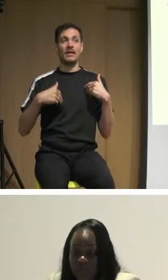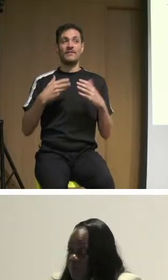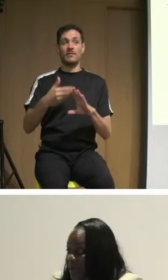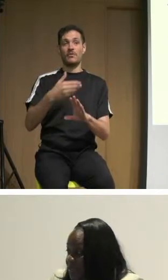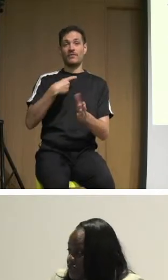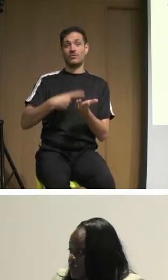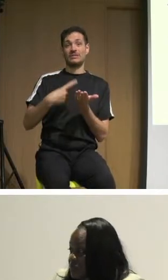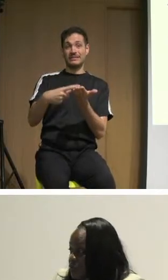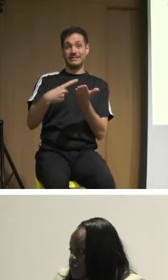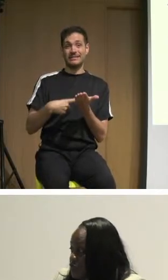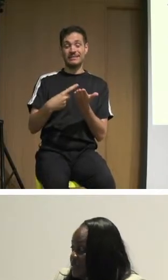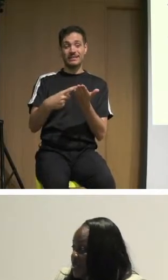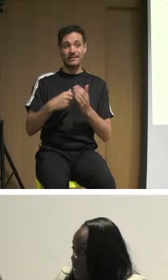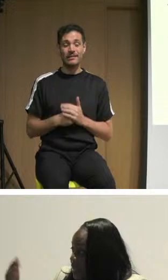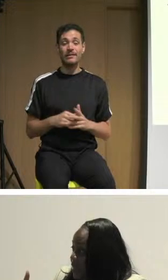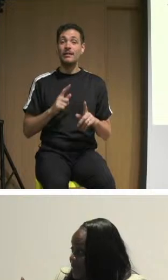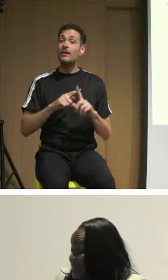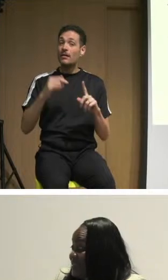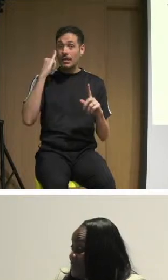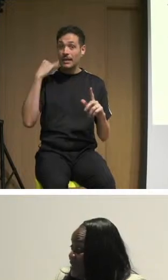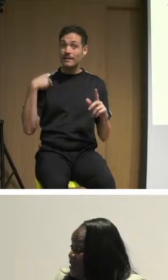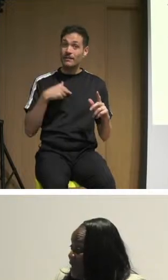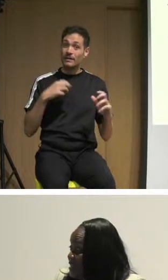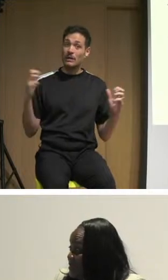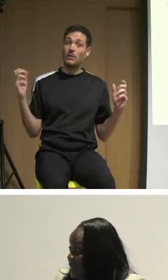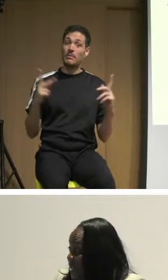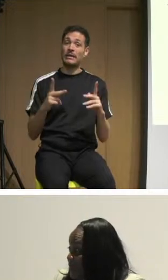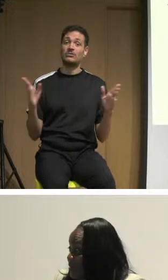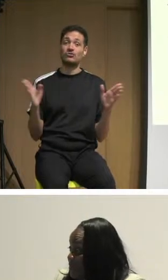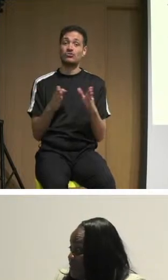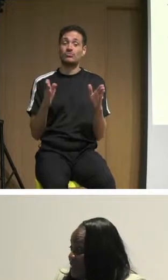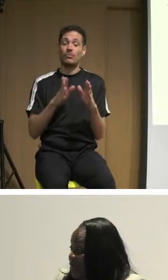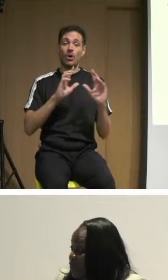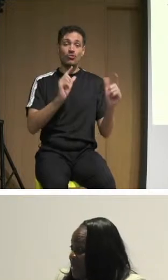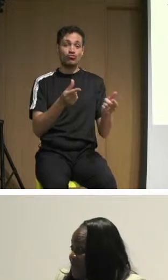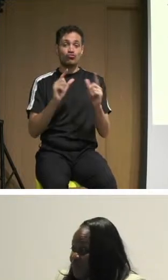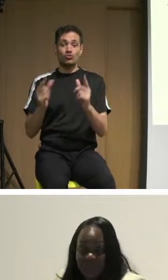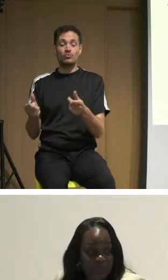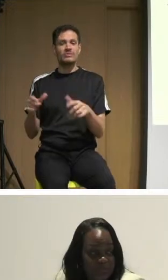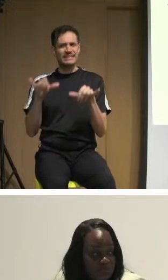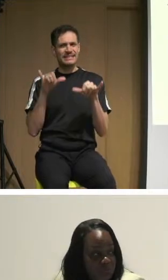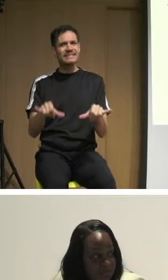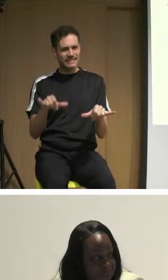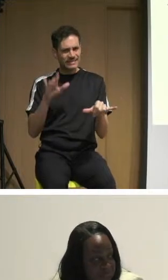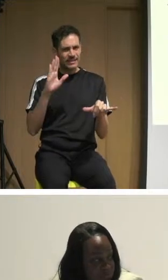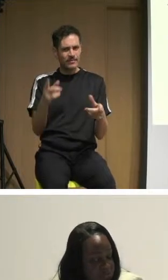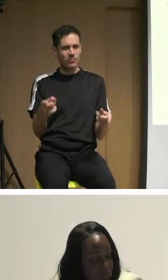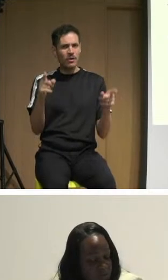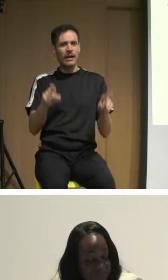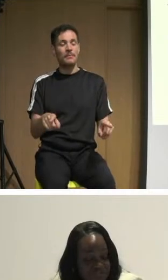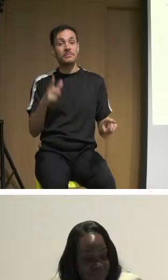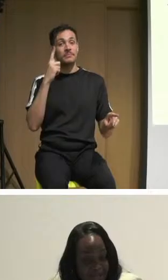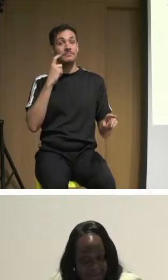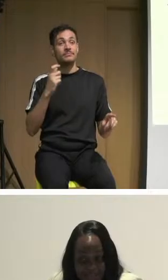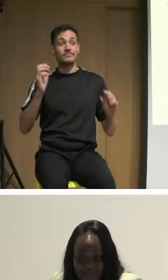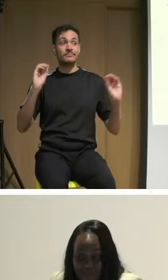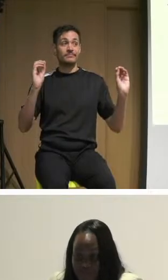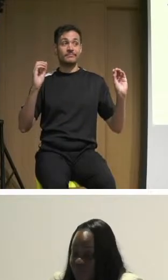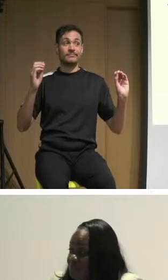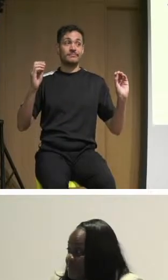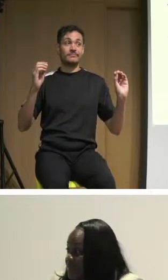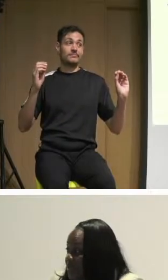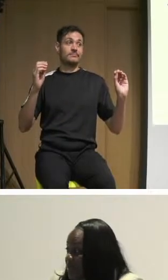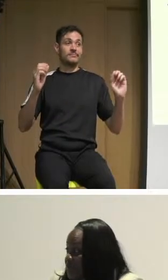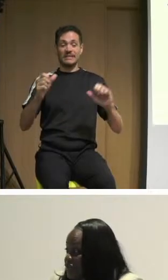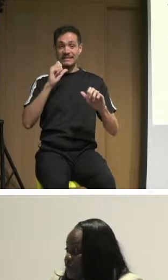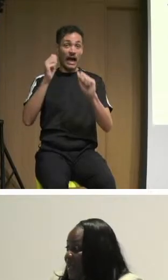if we go back into those small groups, the same thing could possibly happen, that we'll have because all of us are not in the 4